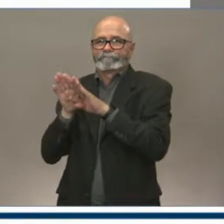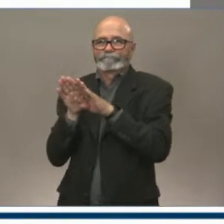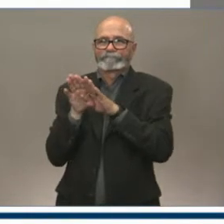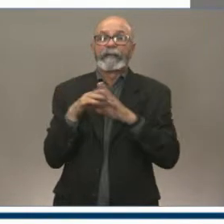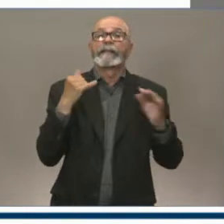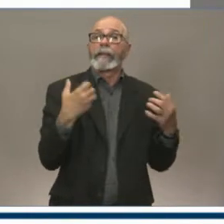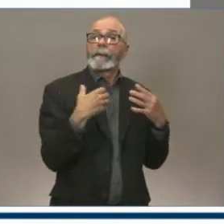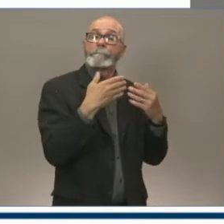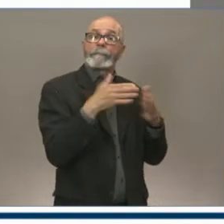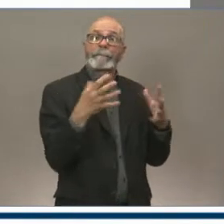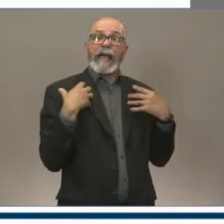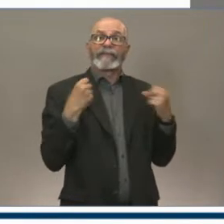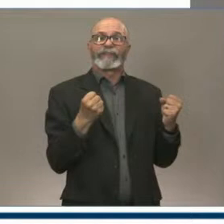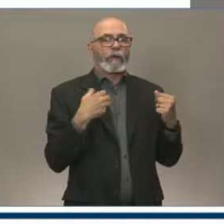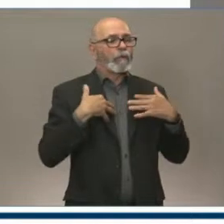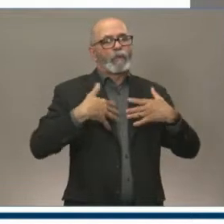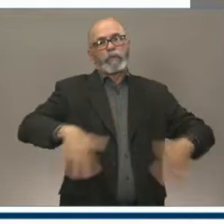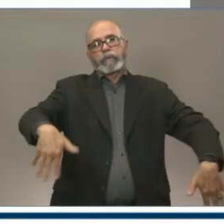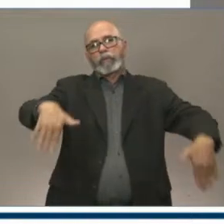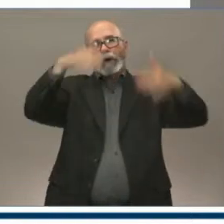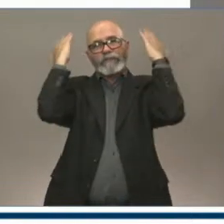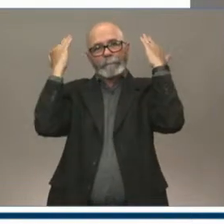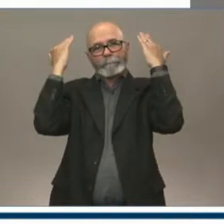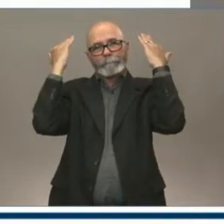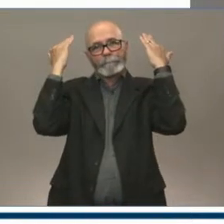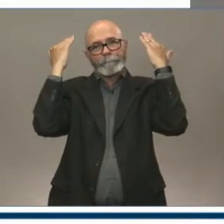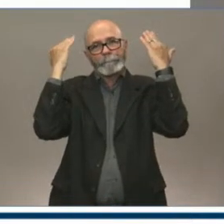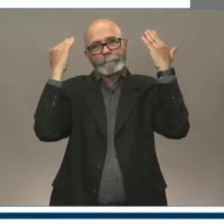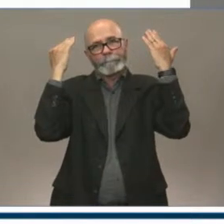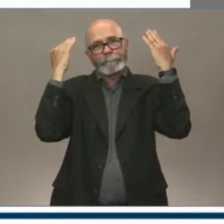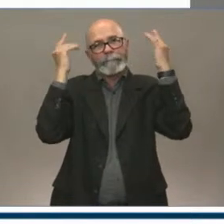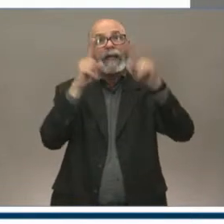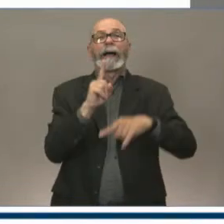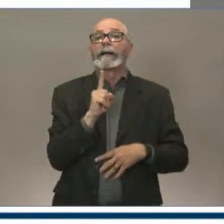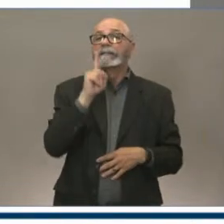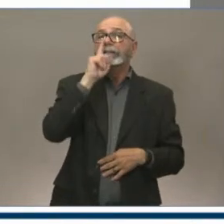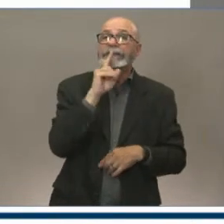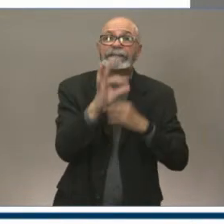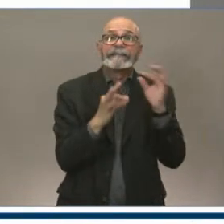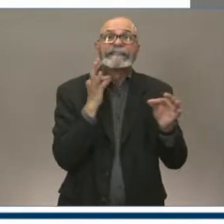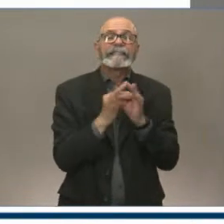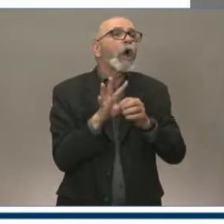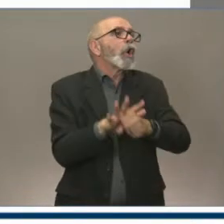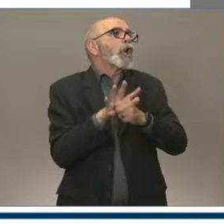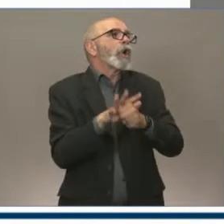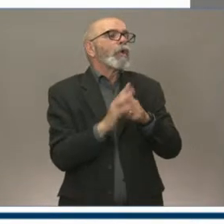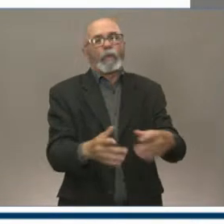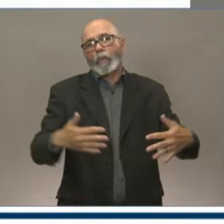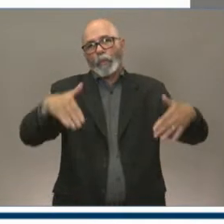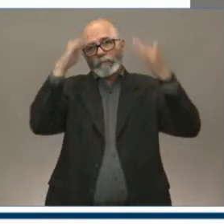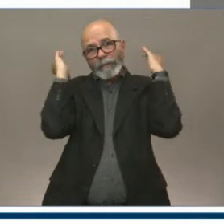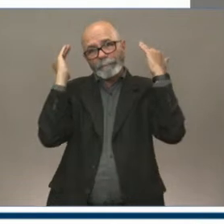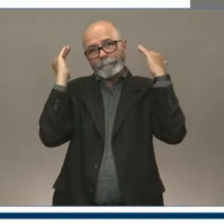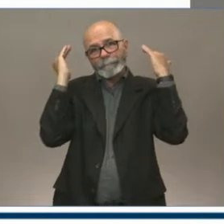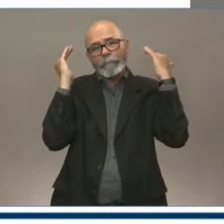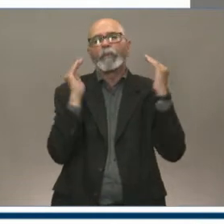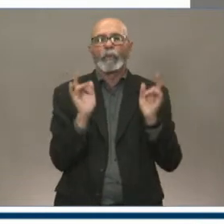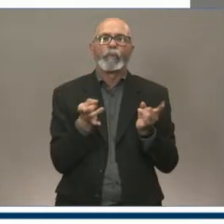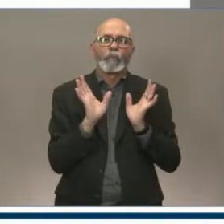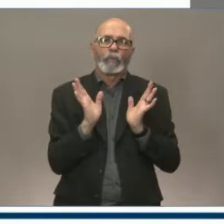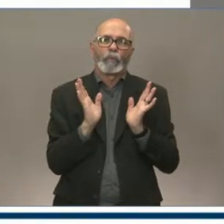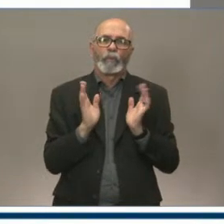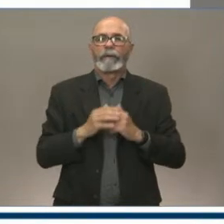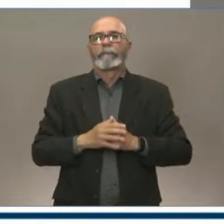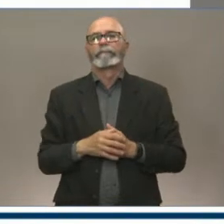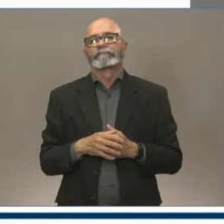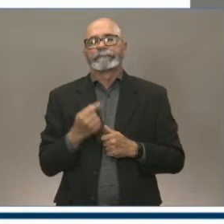to the max. Our testing capacity is stretched as far as we can go. We're looking at innovative